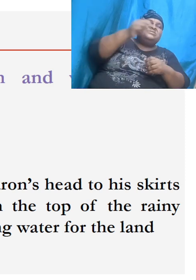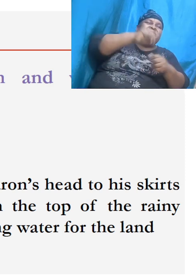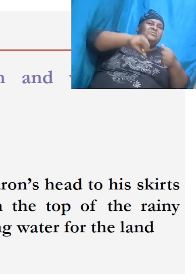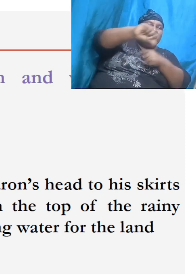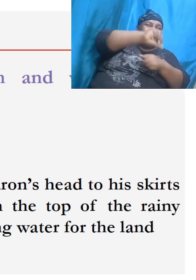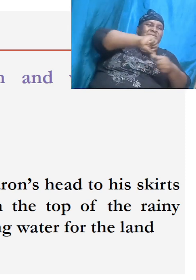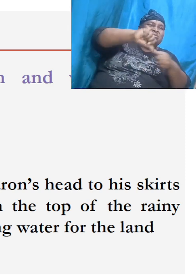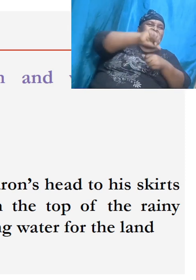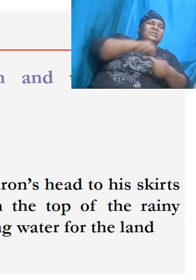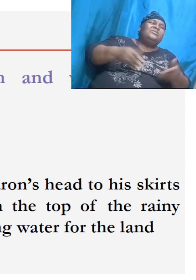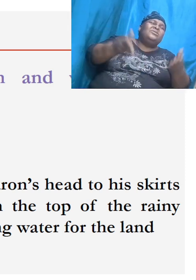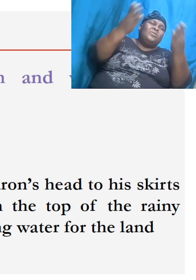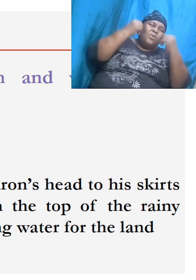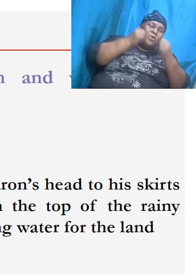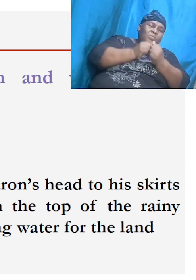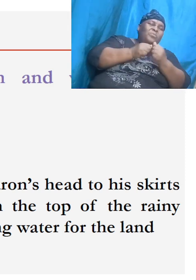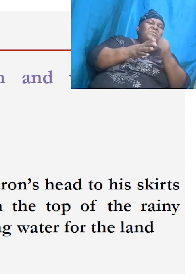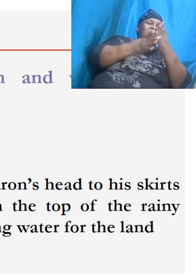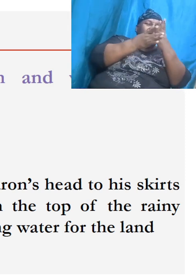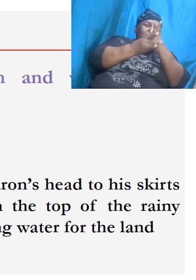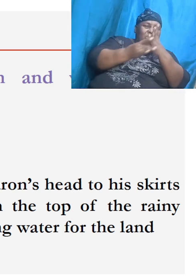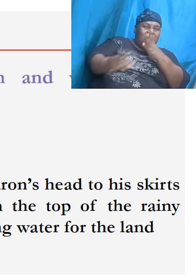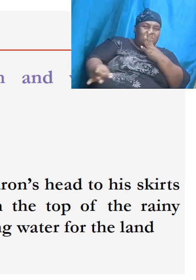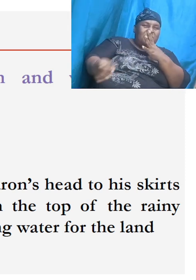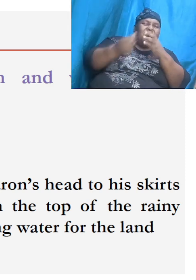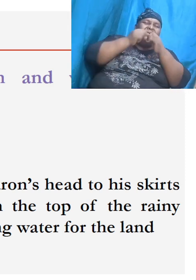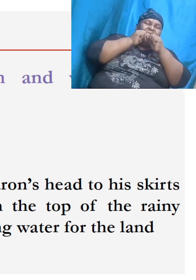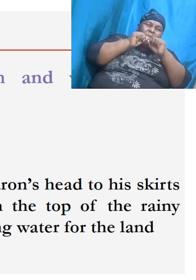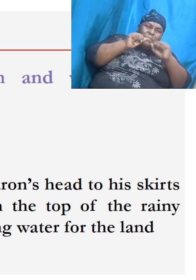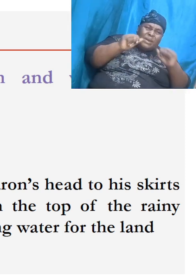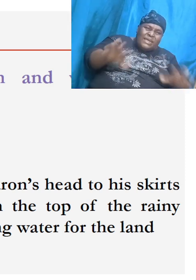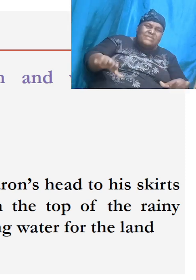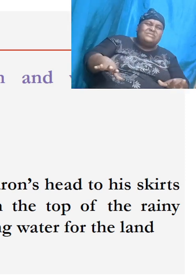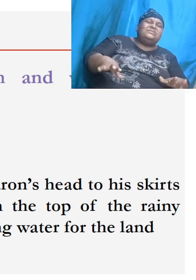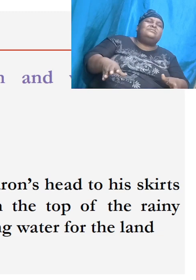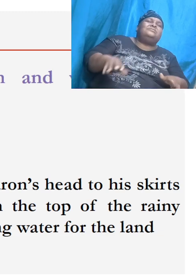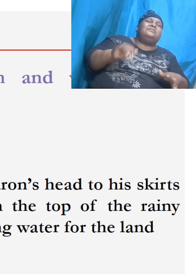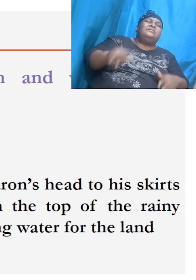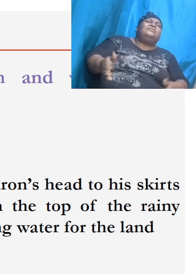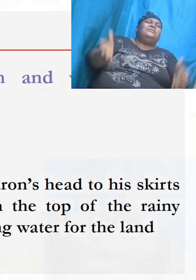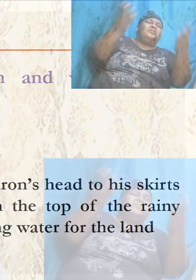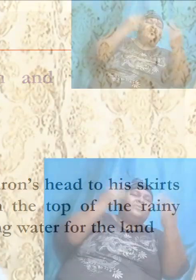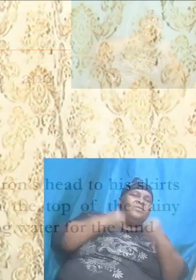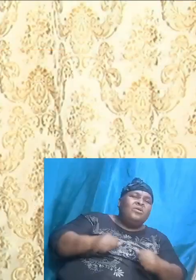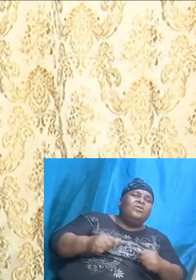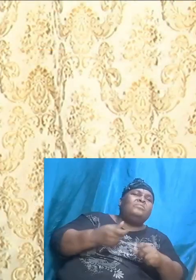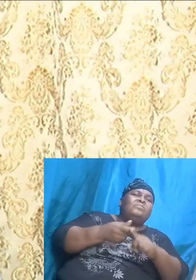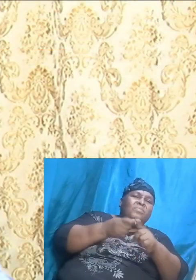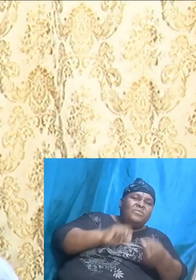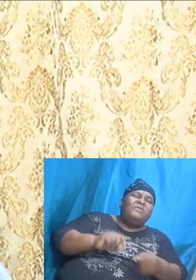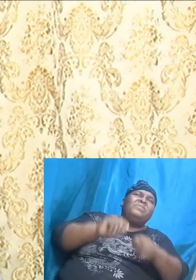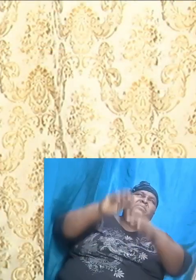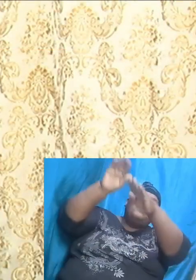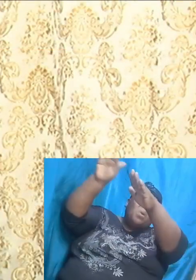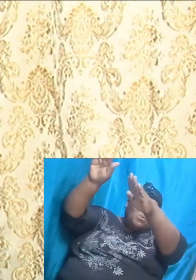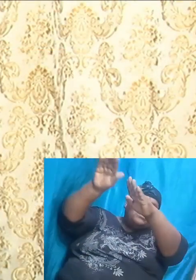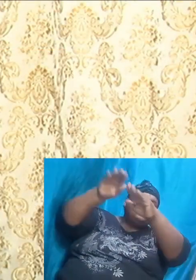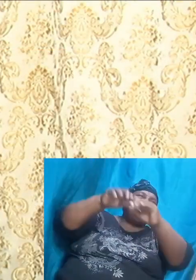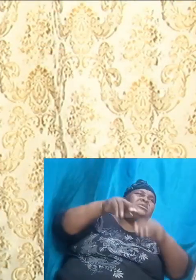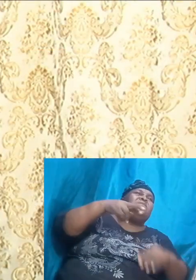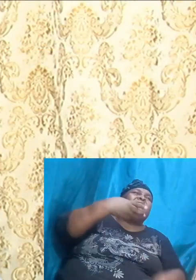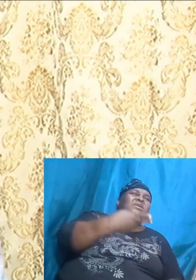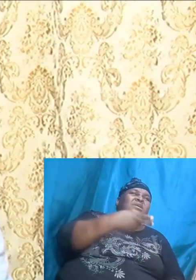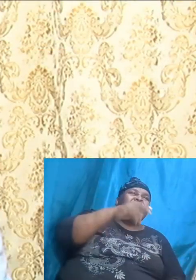oil. I want us to understand that there is a blessing that comes from the Mount of Hermon. It's a dew.